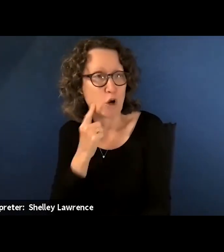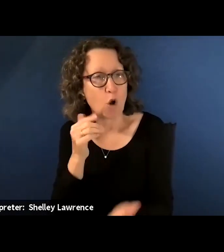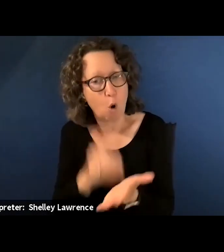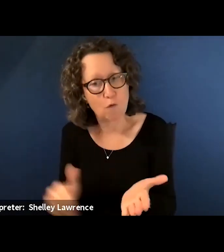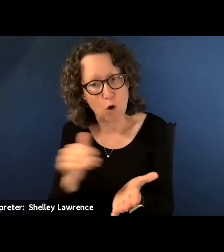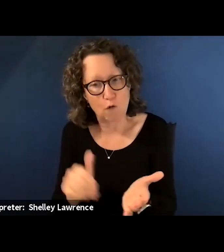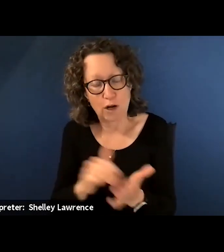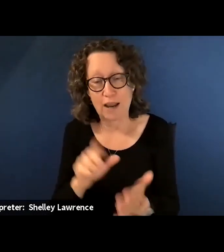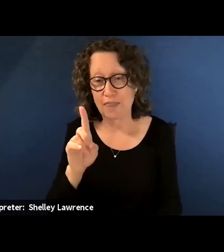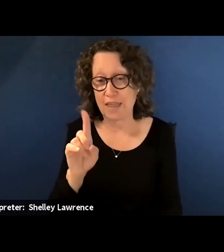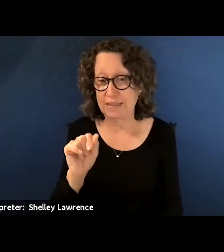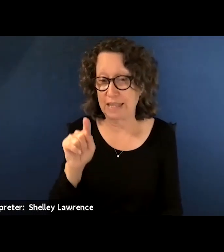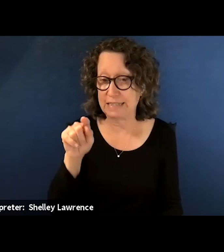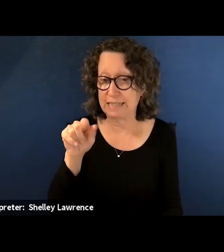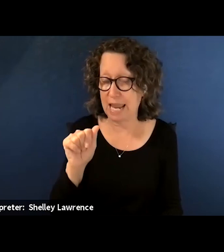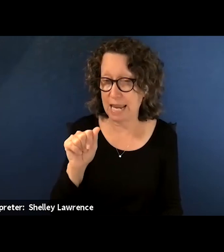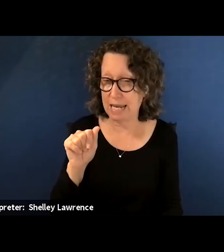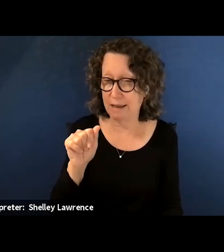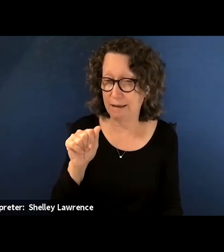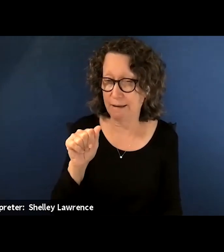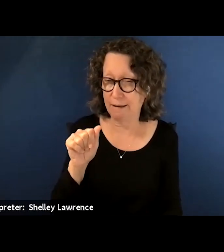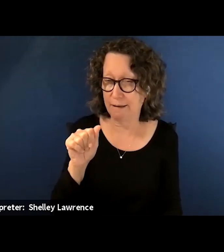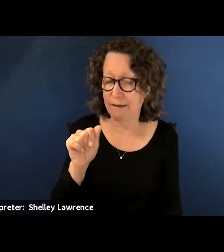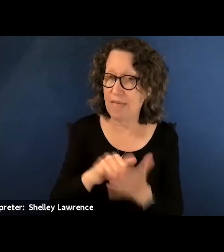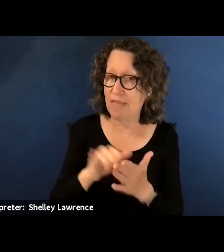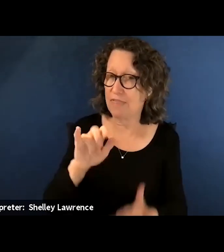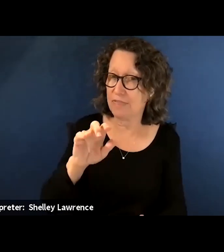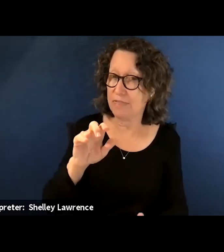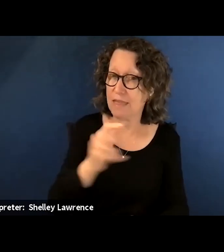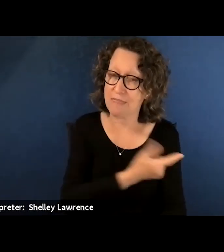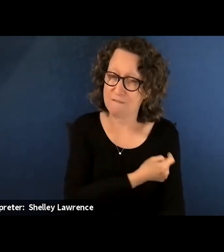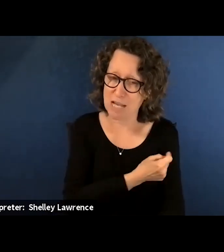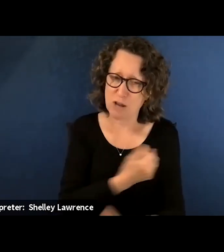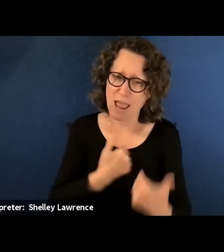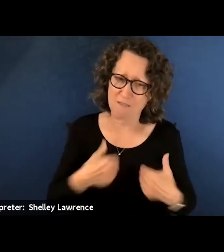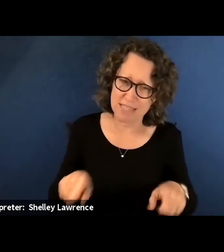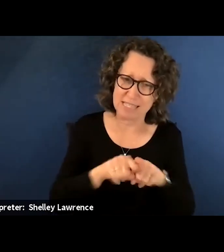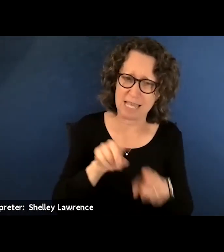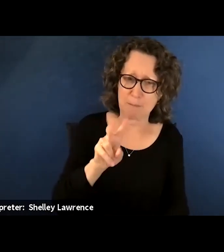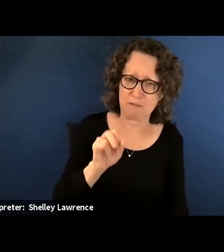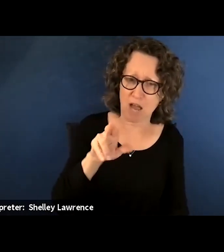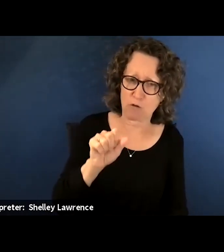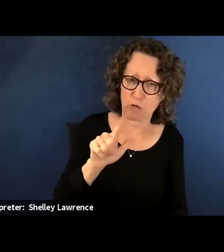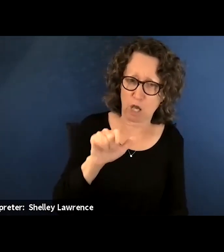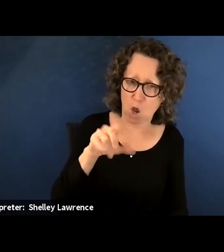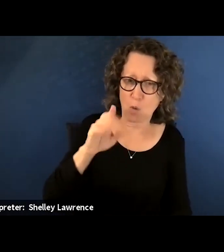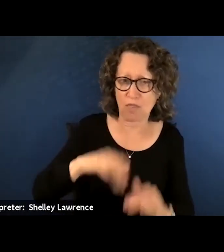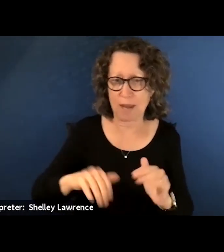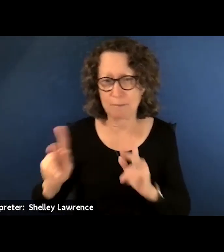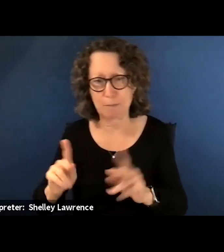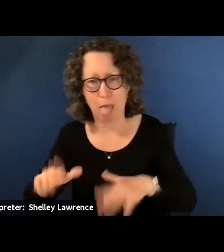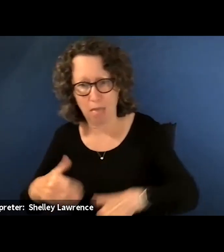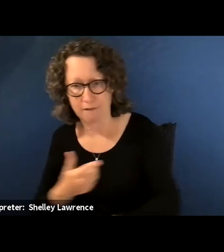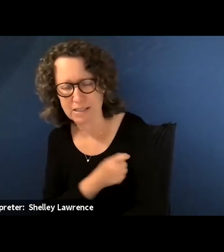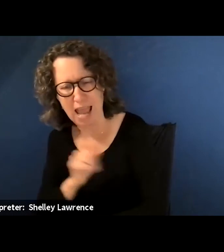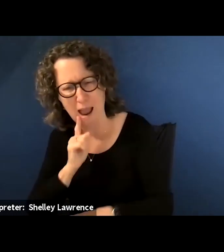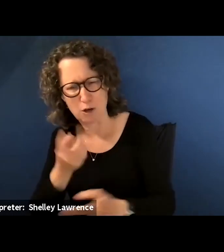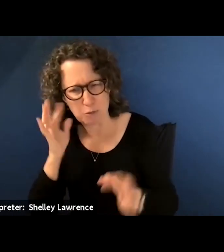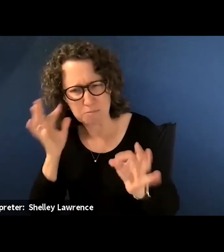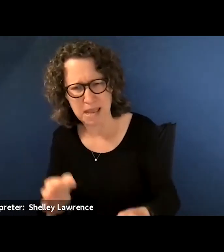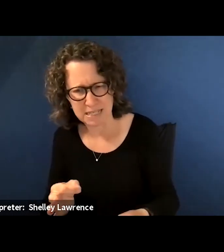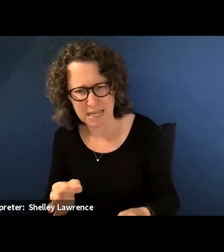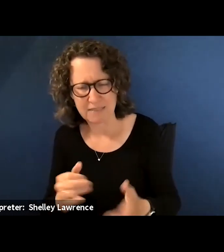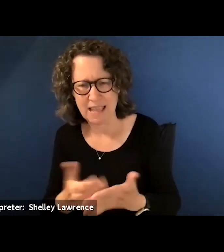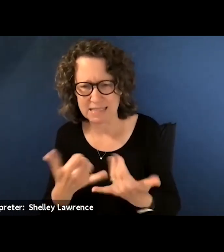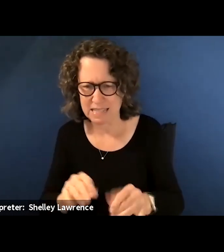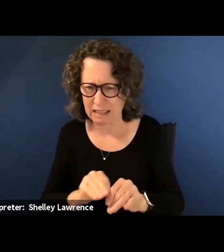again that the data that the vaccinated carry the same viral load as the unvaccinated. How do you mandate a vaccine that still